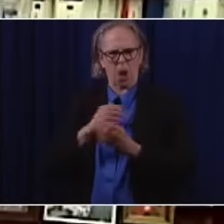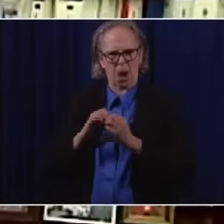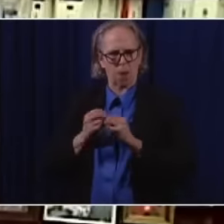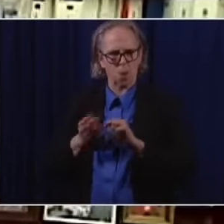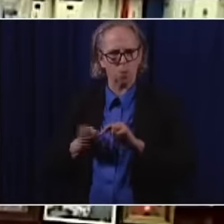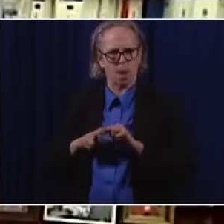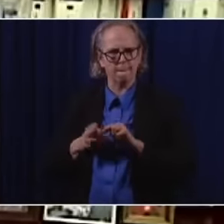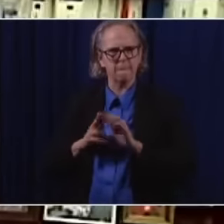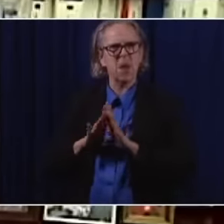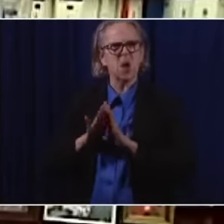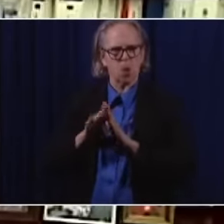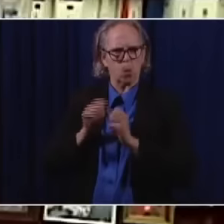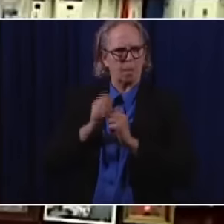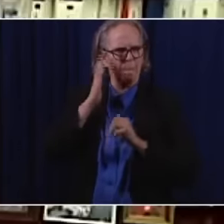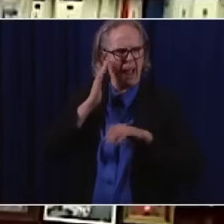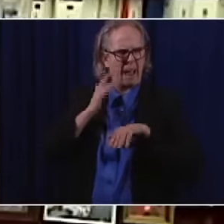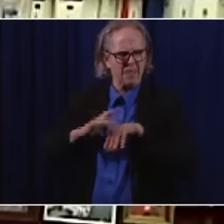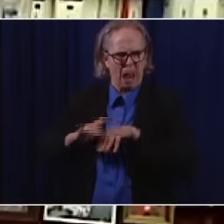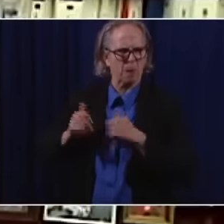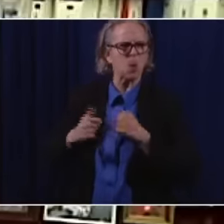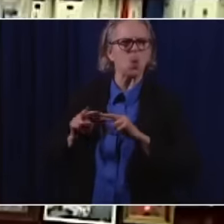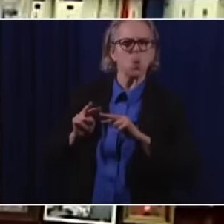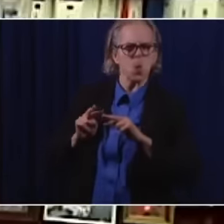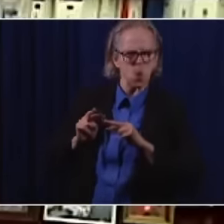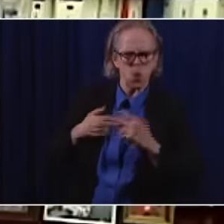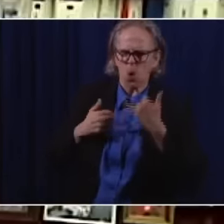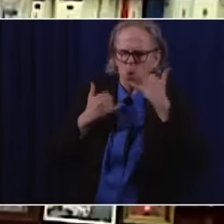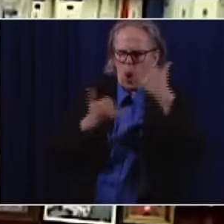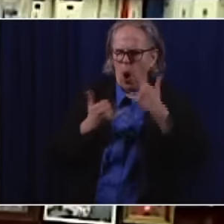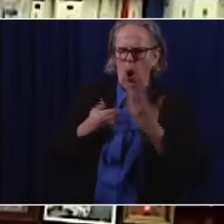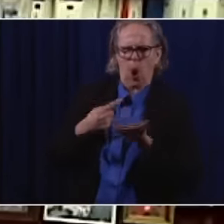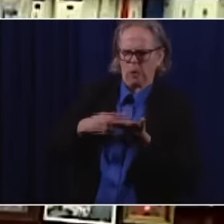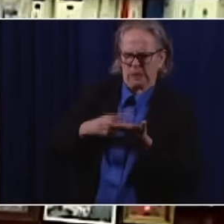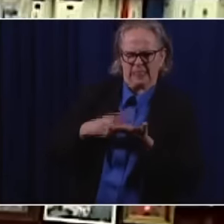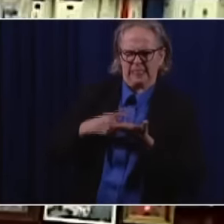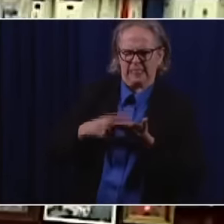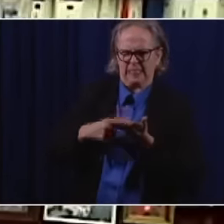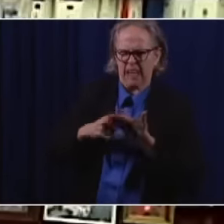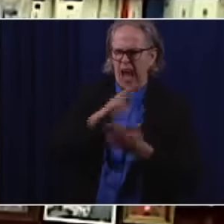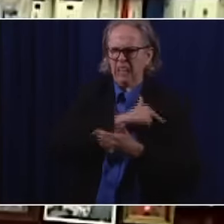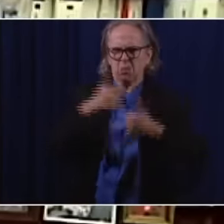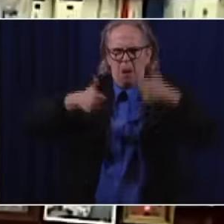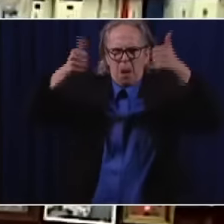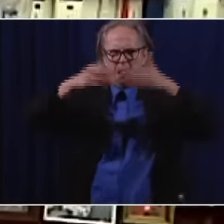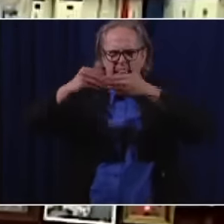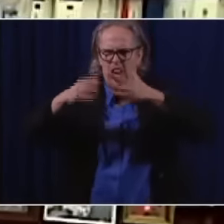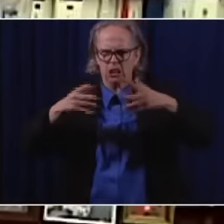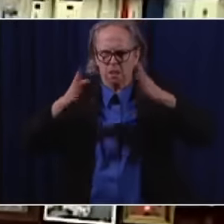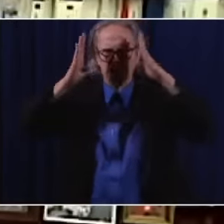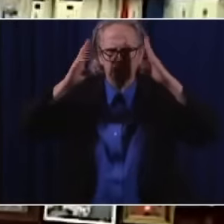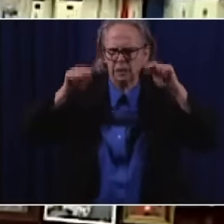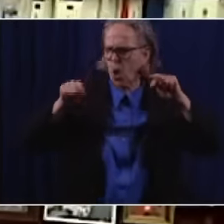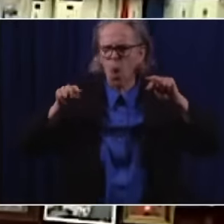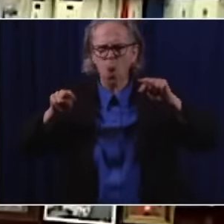hospital executives and administrative and clinical leadership that we talk to feel that at this time we're doing